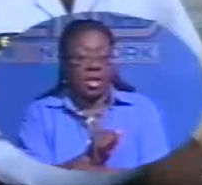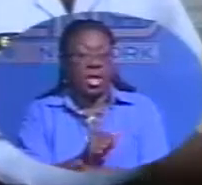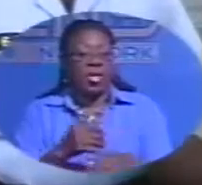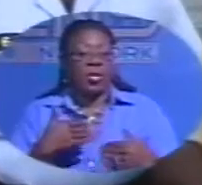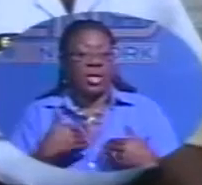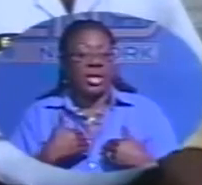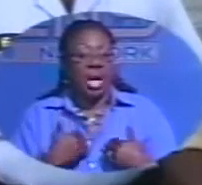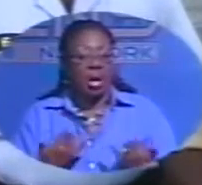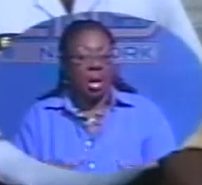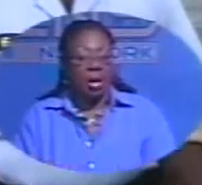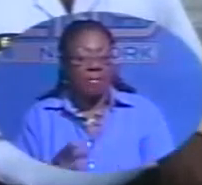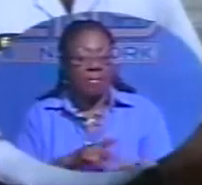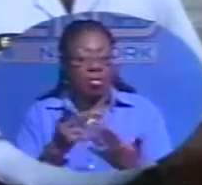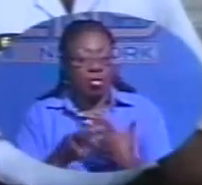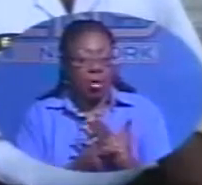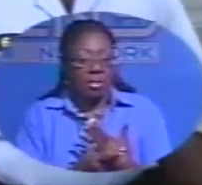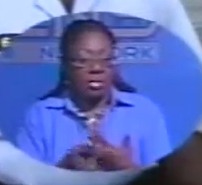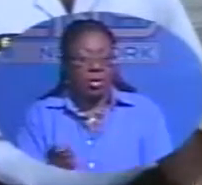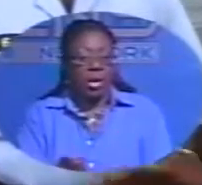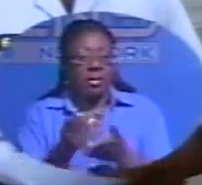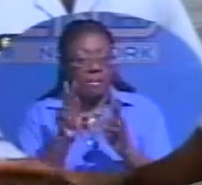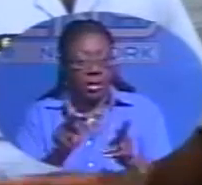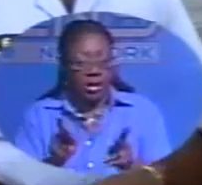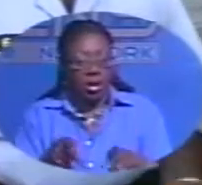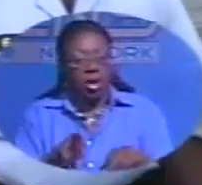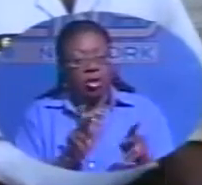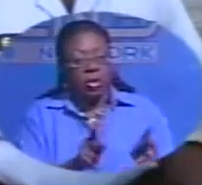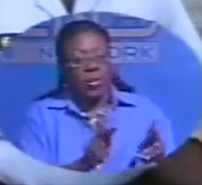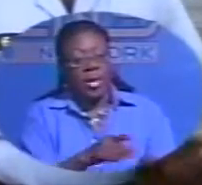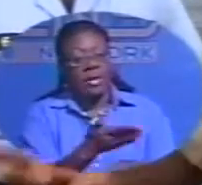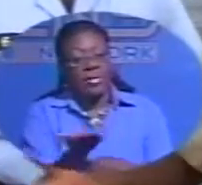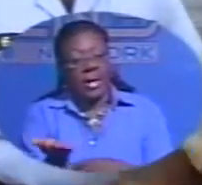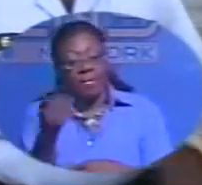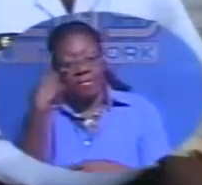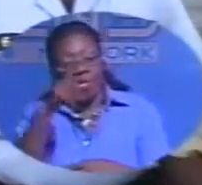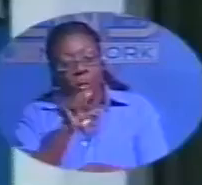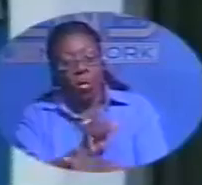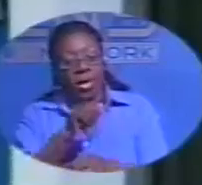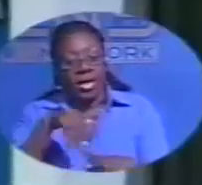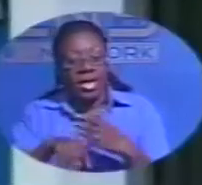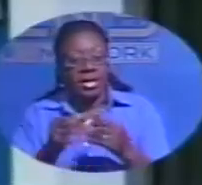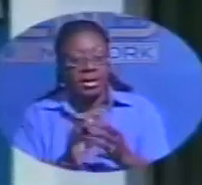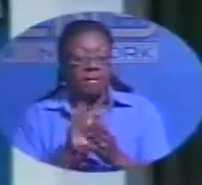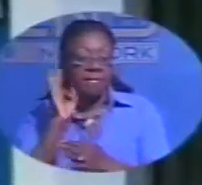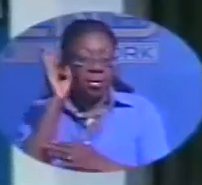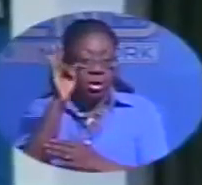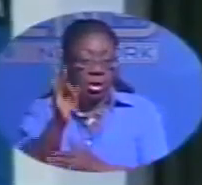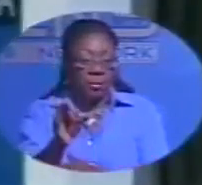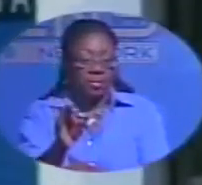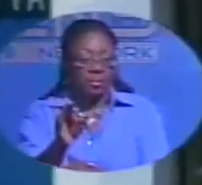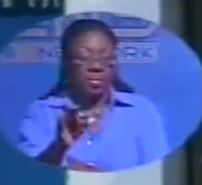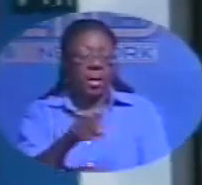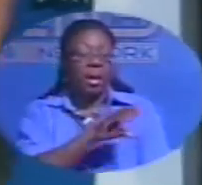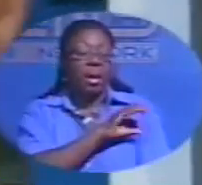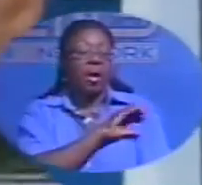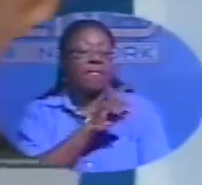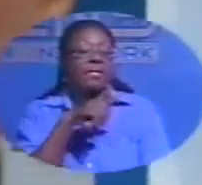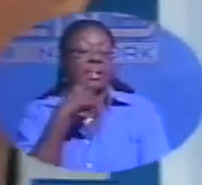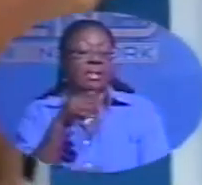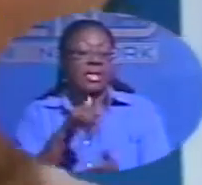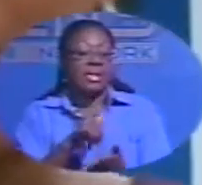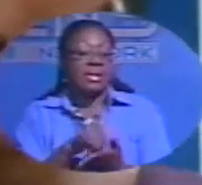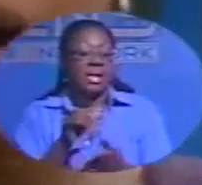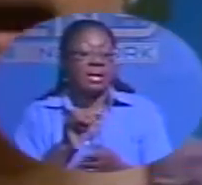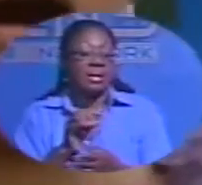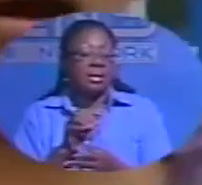to have them positively engage or to prepare them for work in the future. Officers at the Urban Renewal Center here